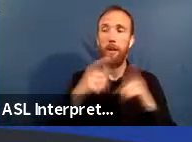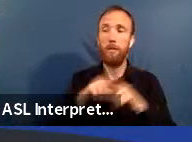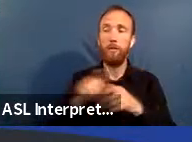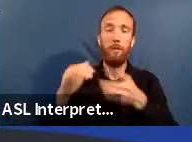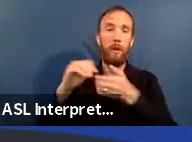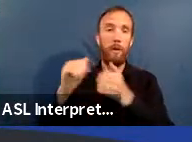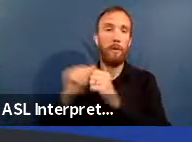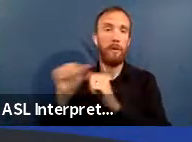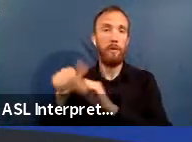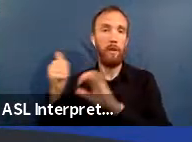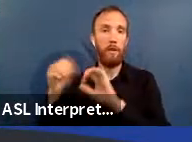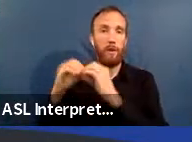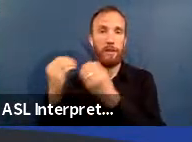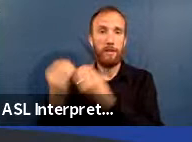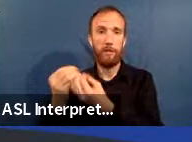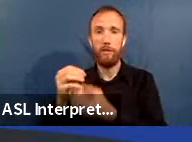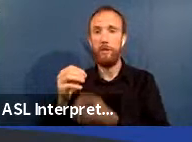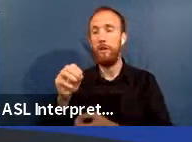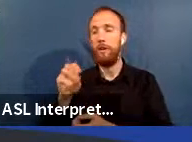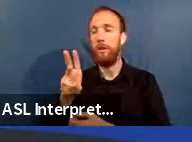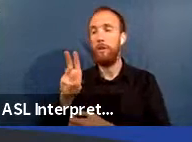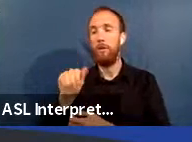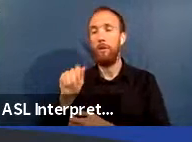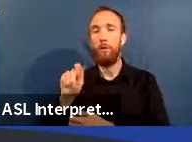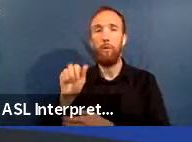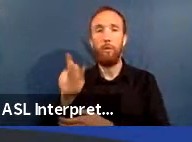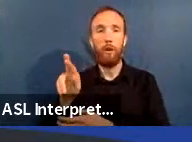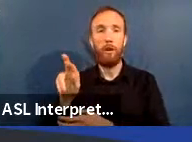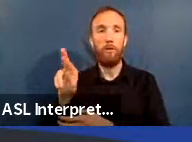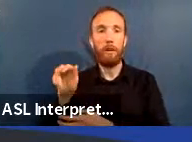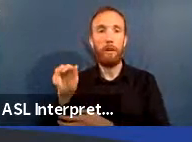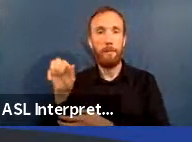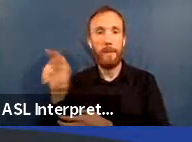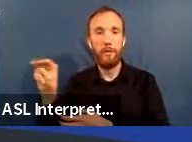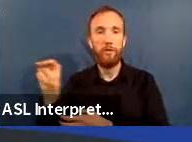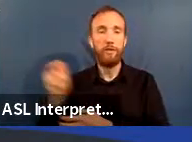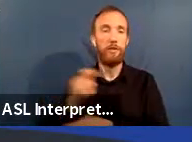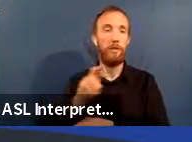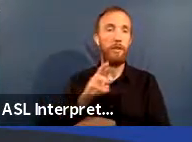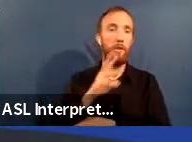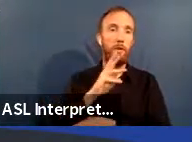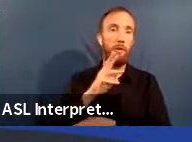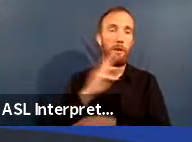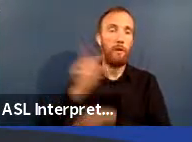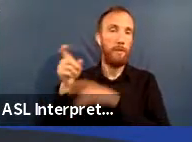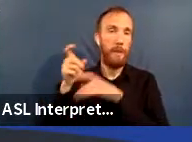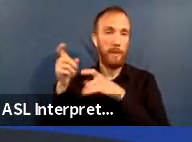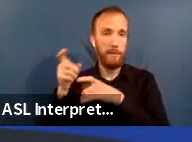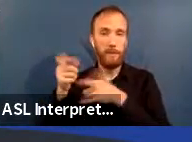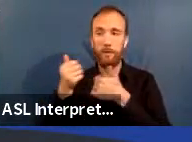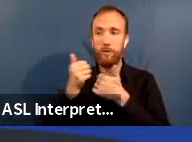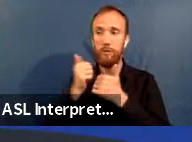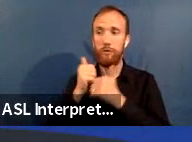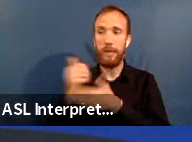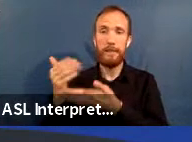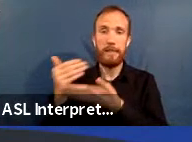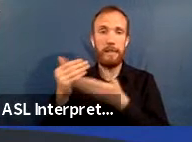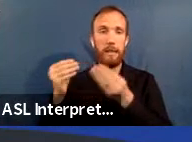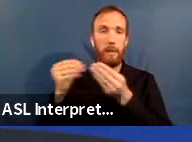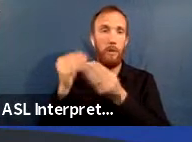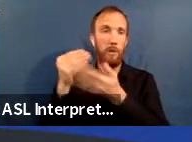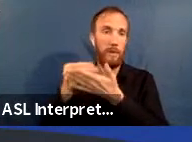Reclamation District and the Water Management to find alternate funding. So alternate funding is not only welcome, but it's